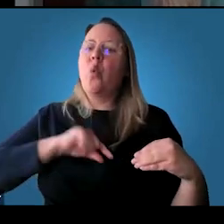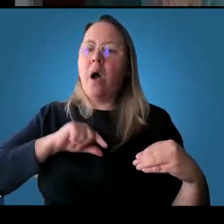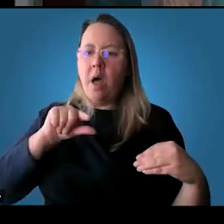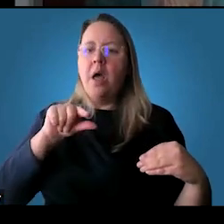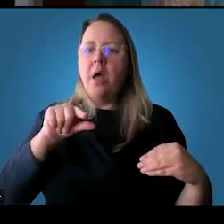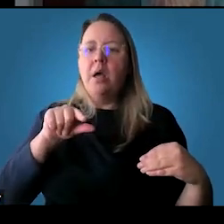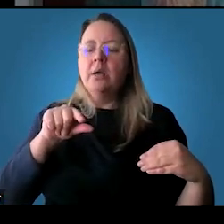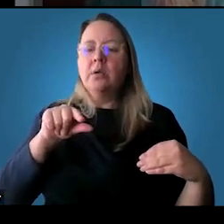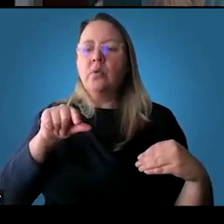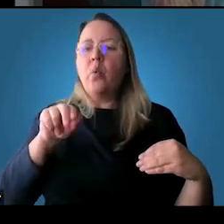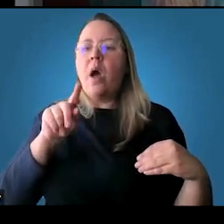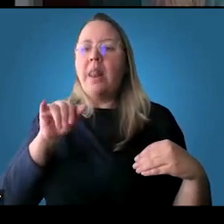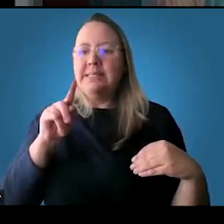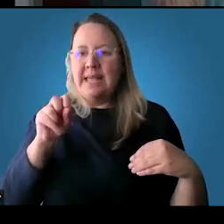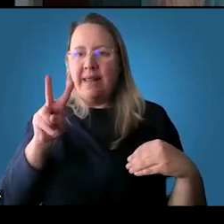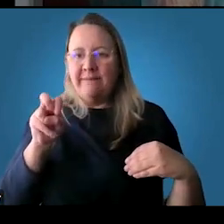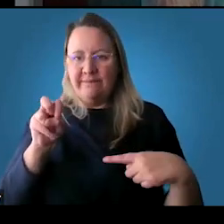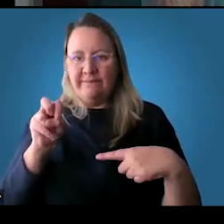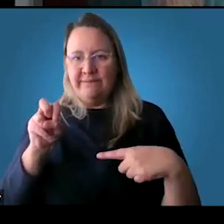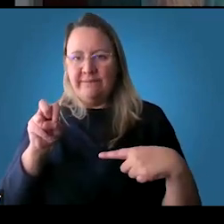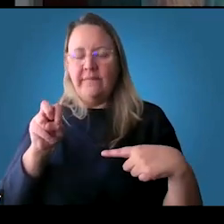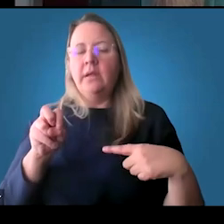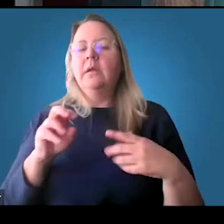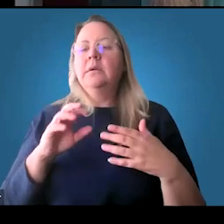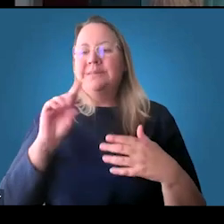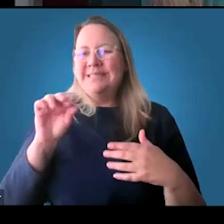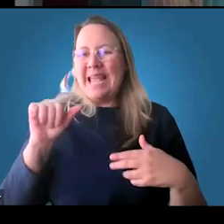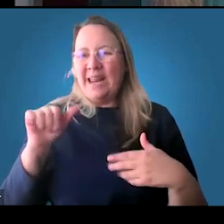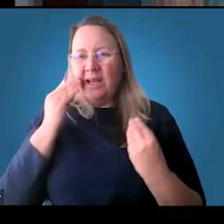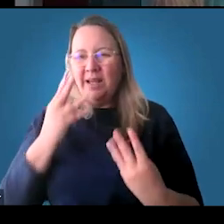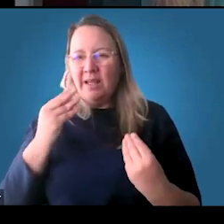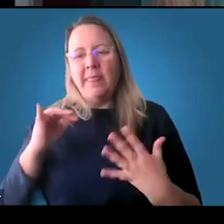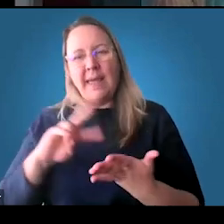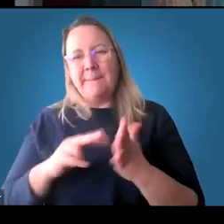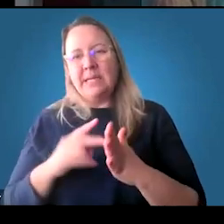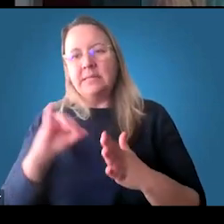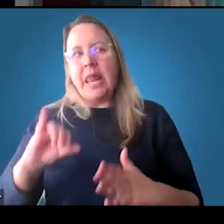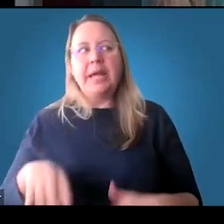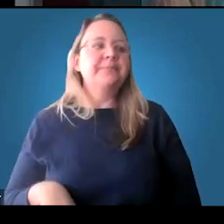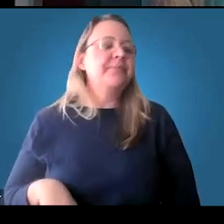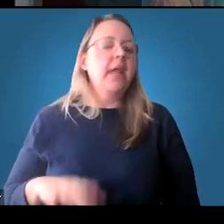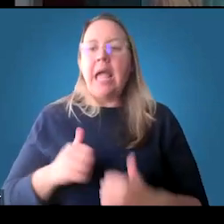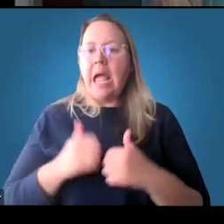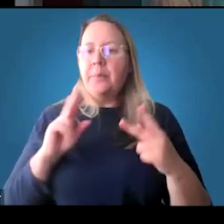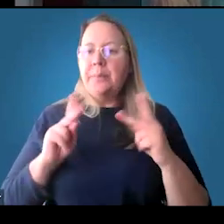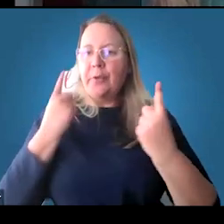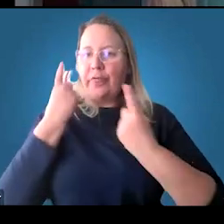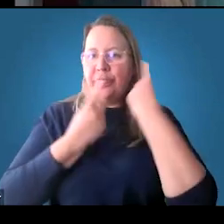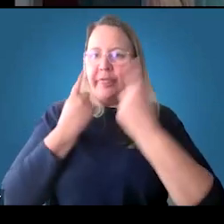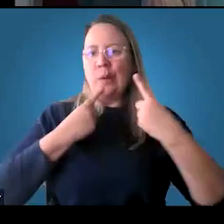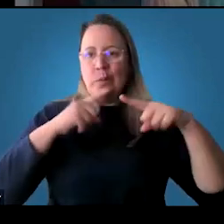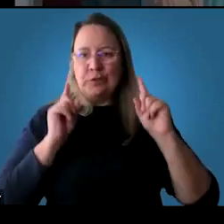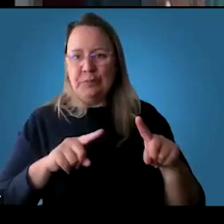versus quantitative. Now, what do I mean when I say qualitative data? Qualitative data reflect how people think or